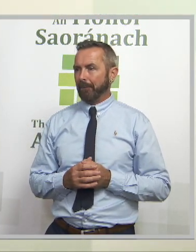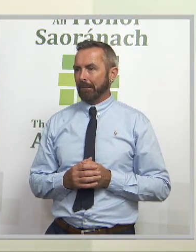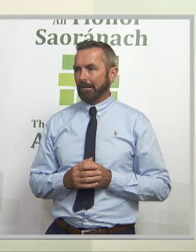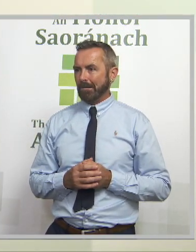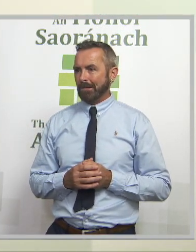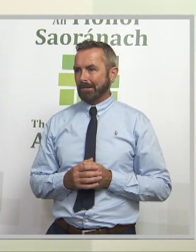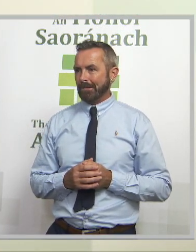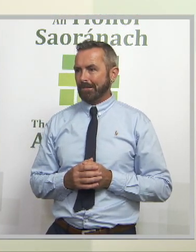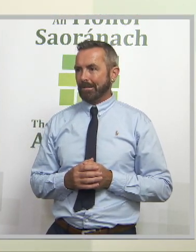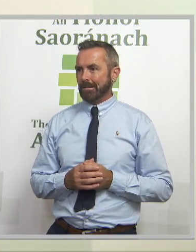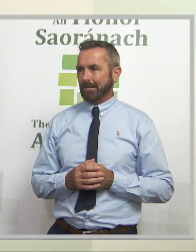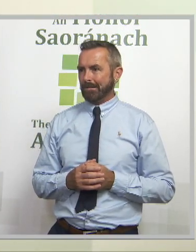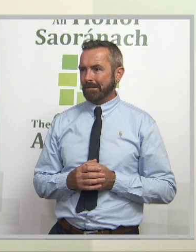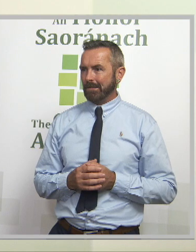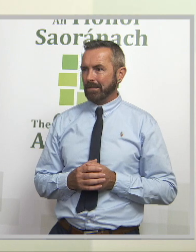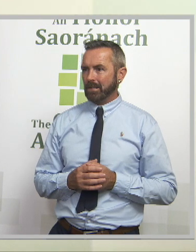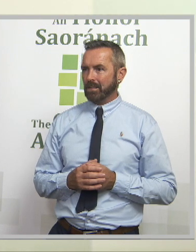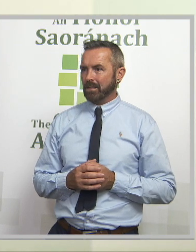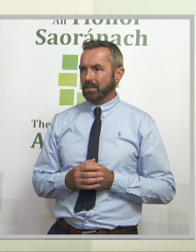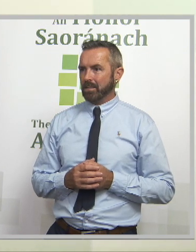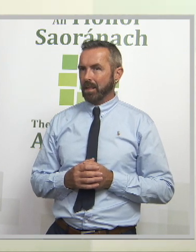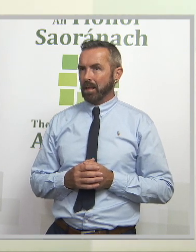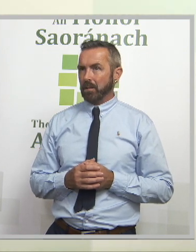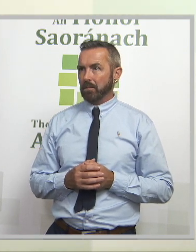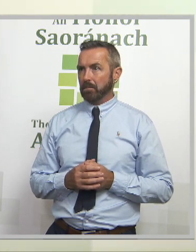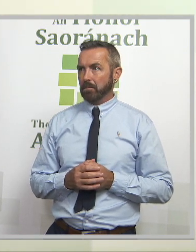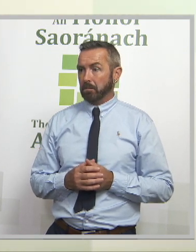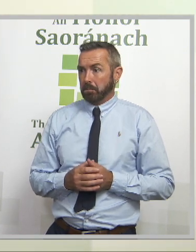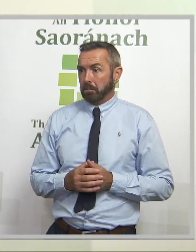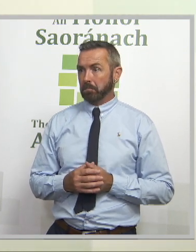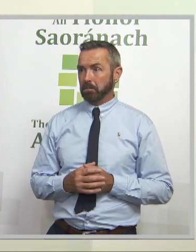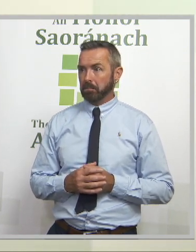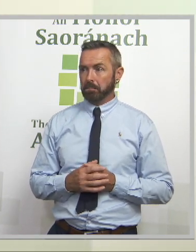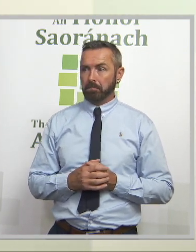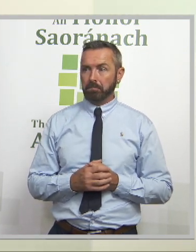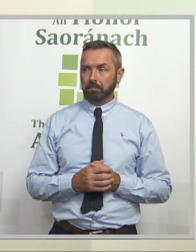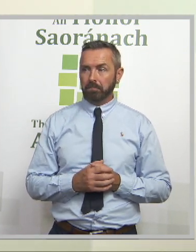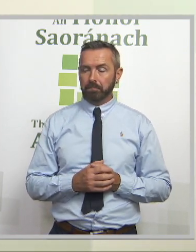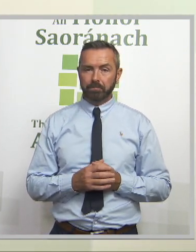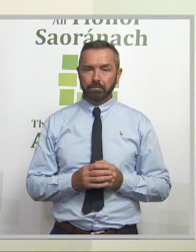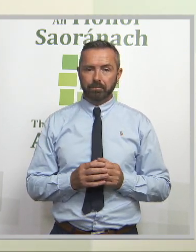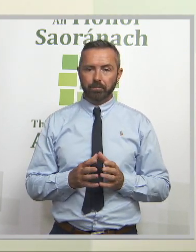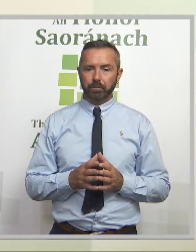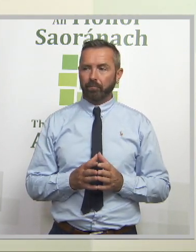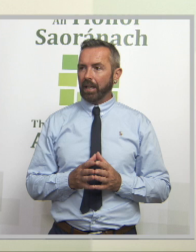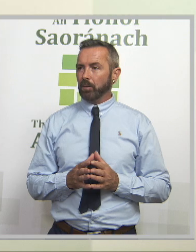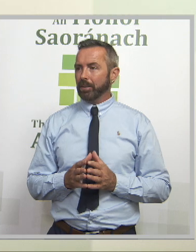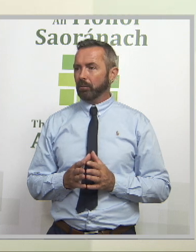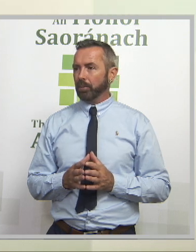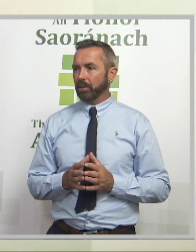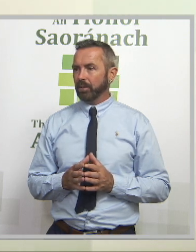room. So again, just going to open it to the floor. So please shoot up your hand. Don't be table 13